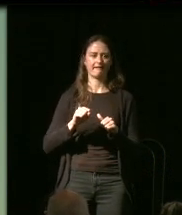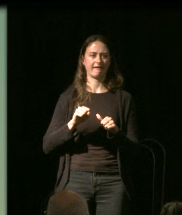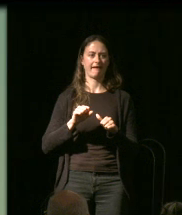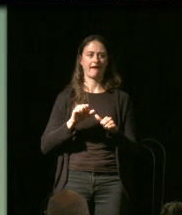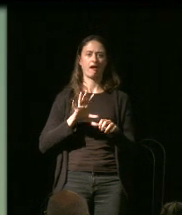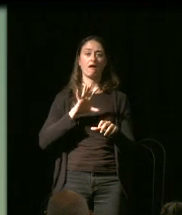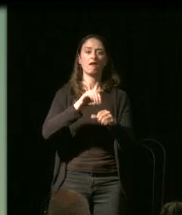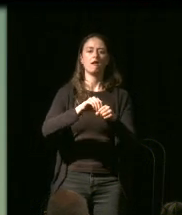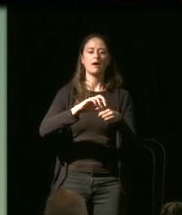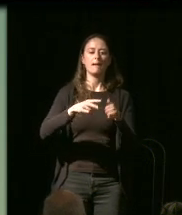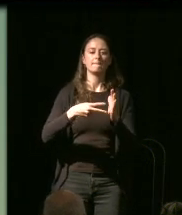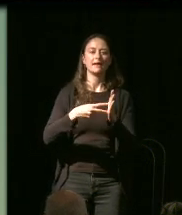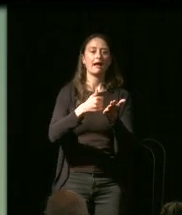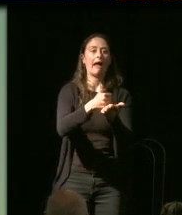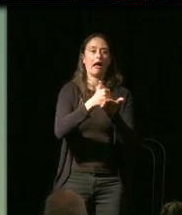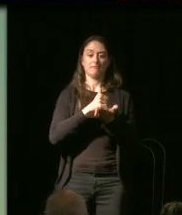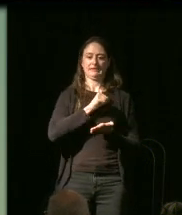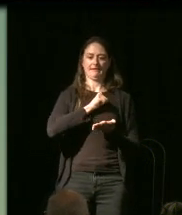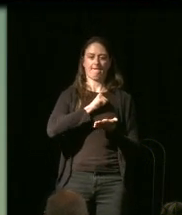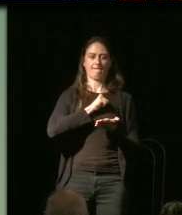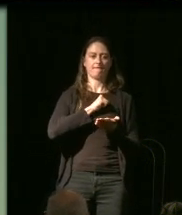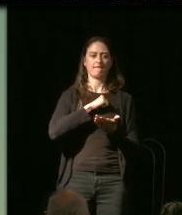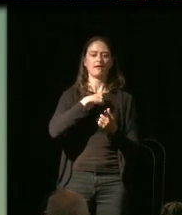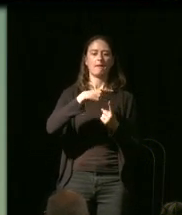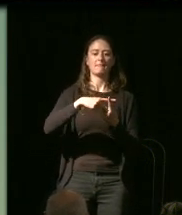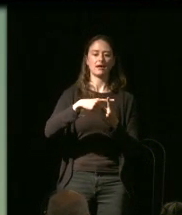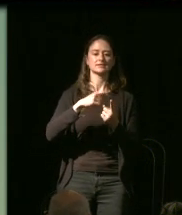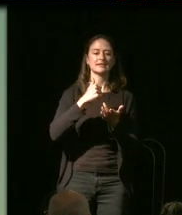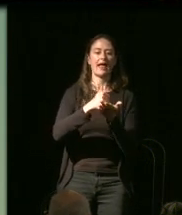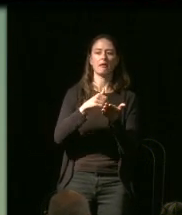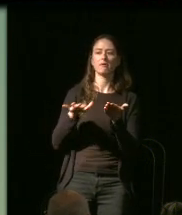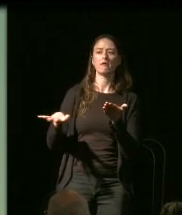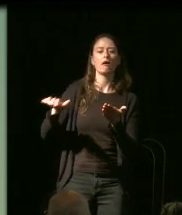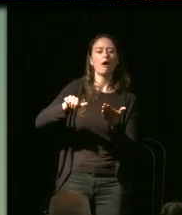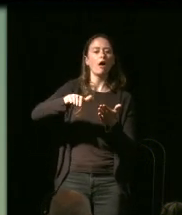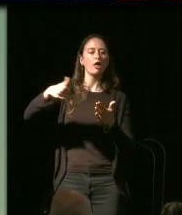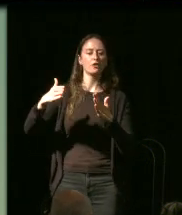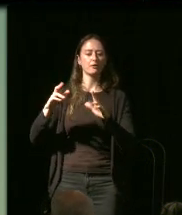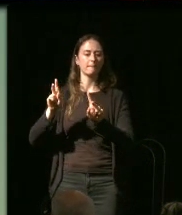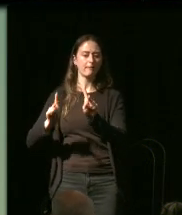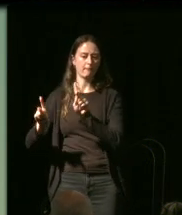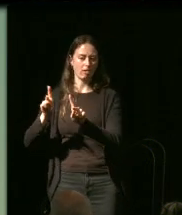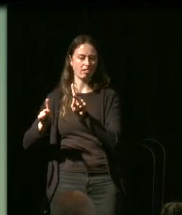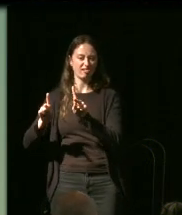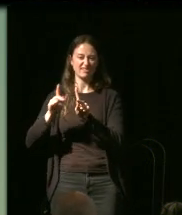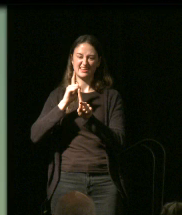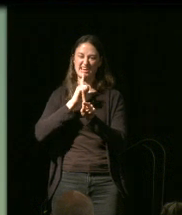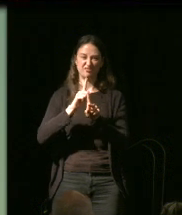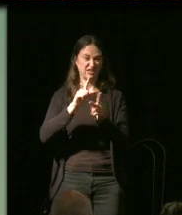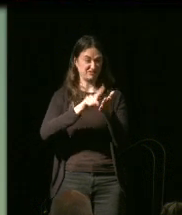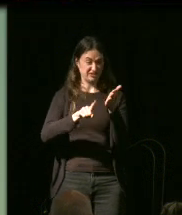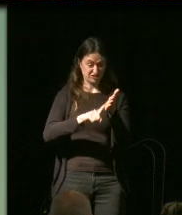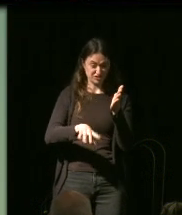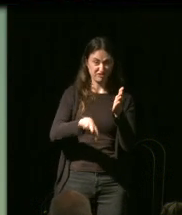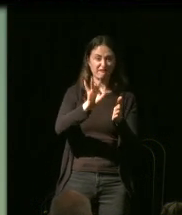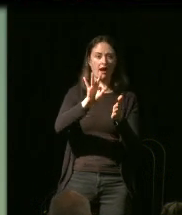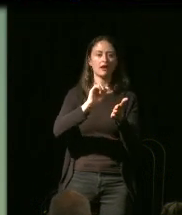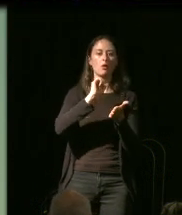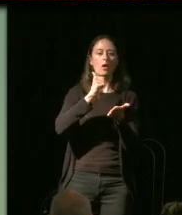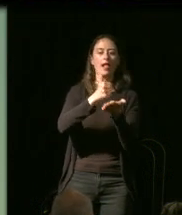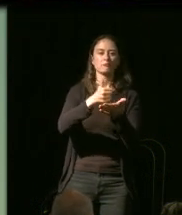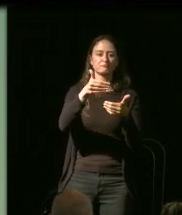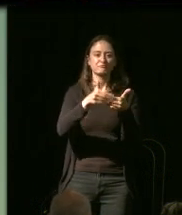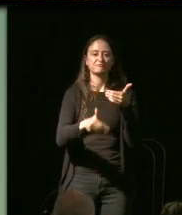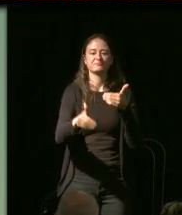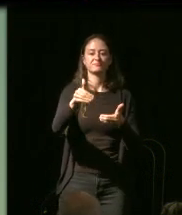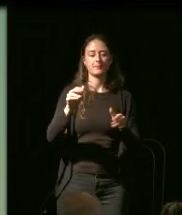others. And you get to help future generations. All right, so the first study we're going to